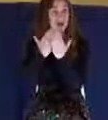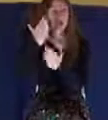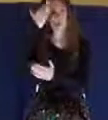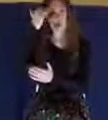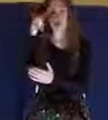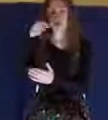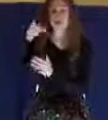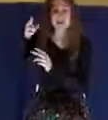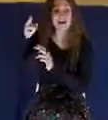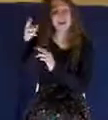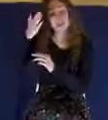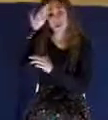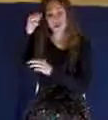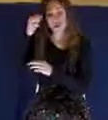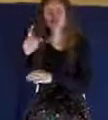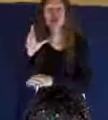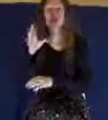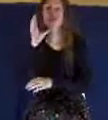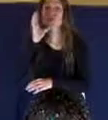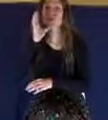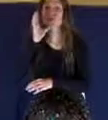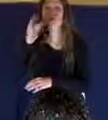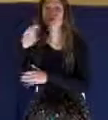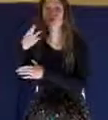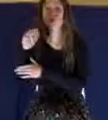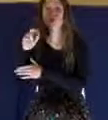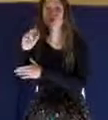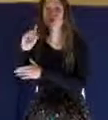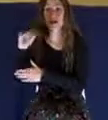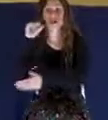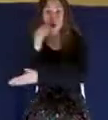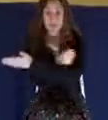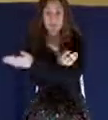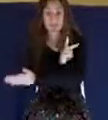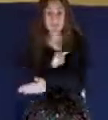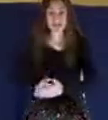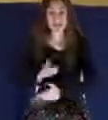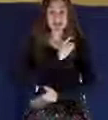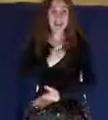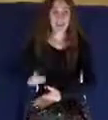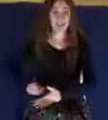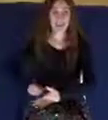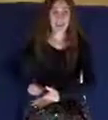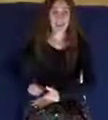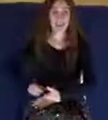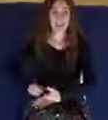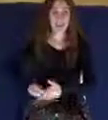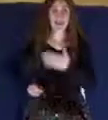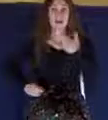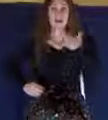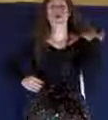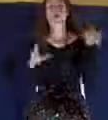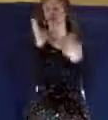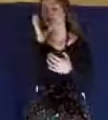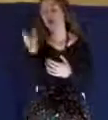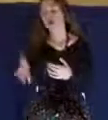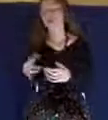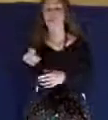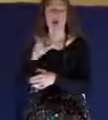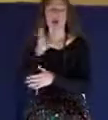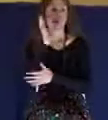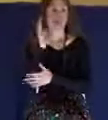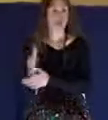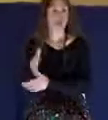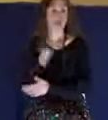King David. So she figures prominently into the plan of redemption. If there were no Ruth, there would be no King David. If there was no King David, there would be